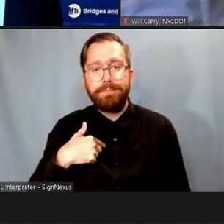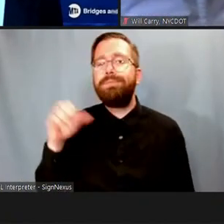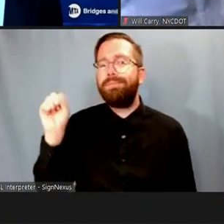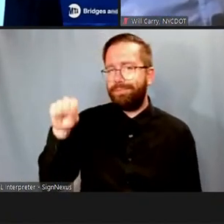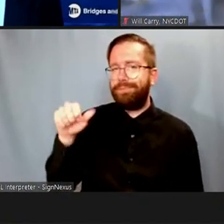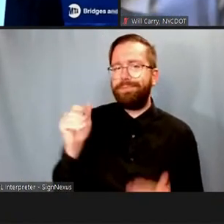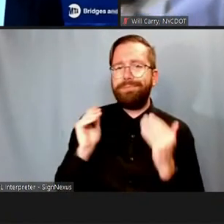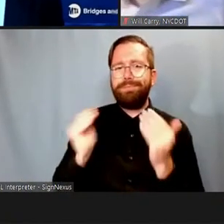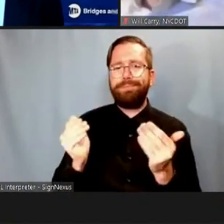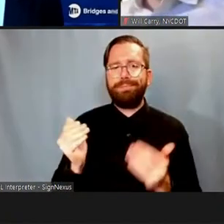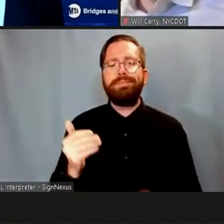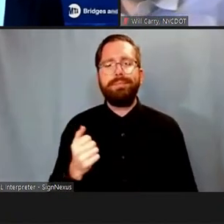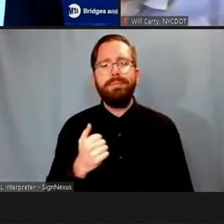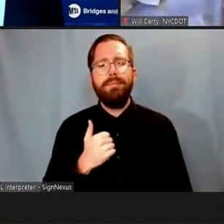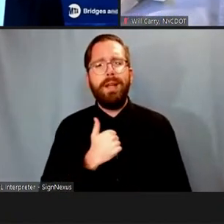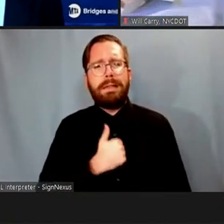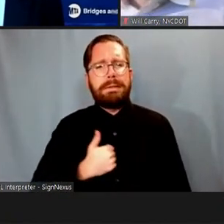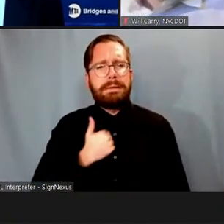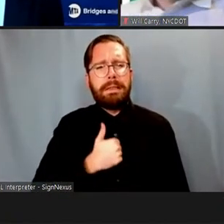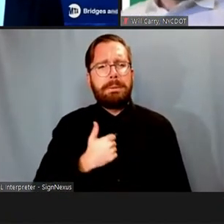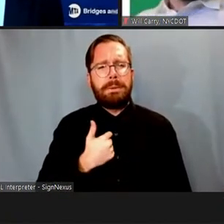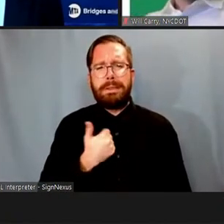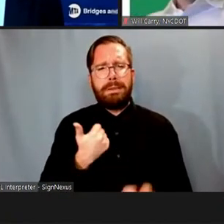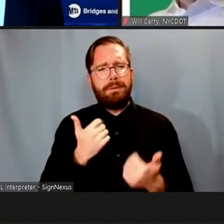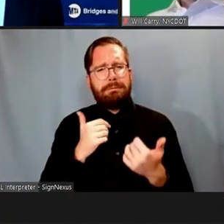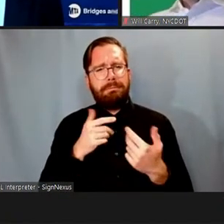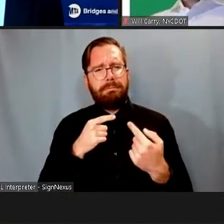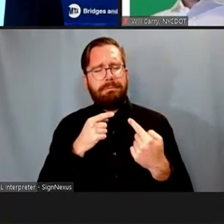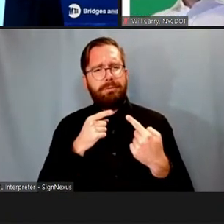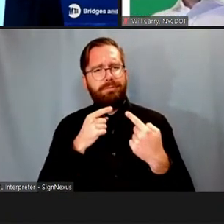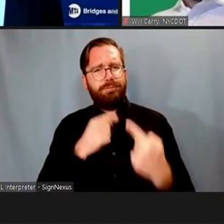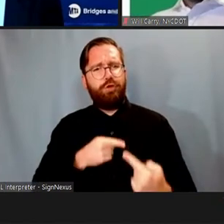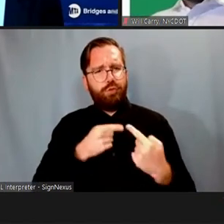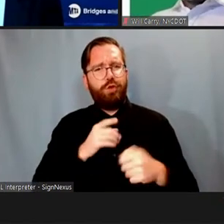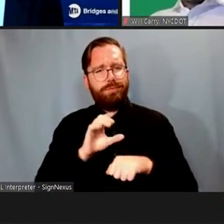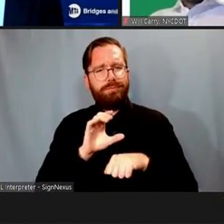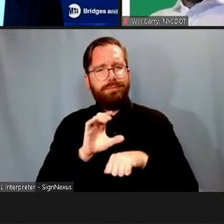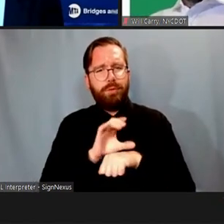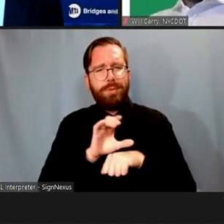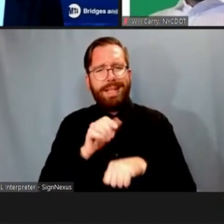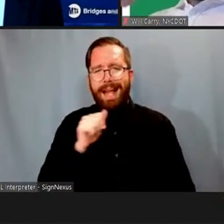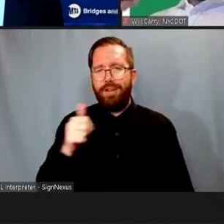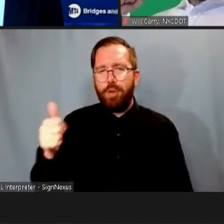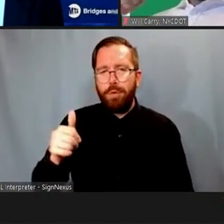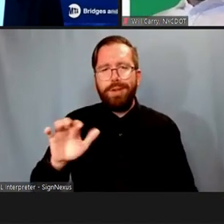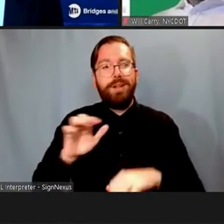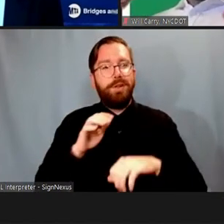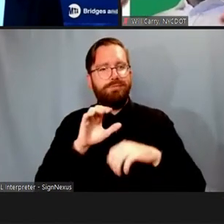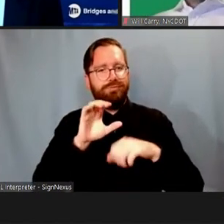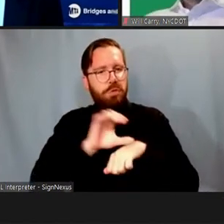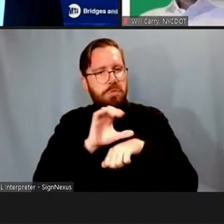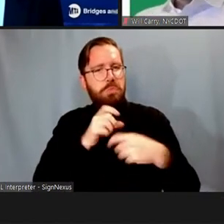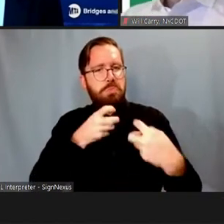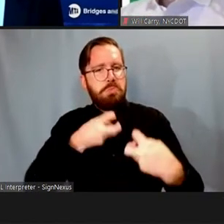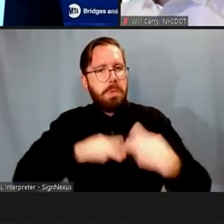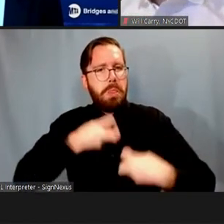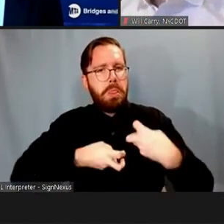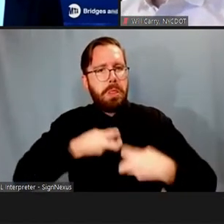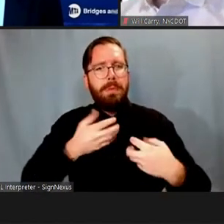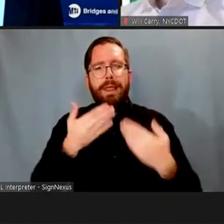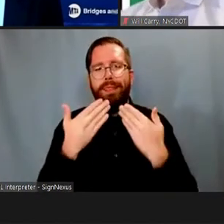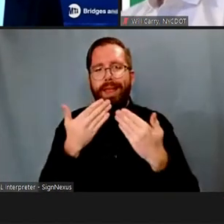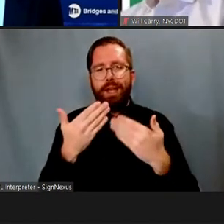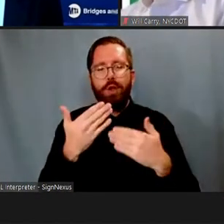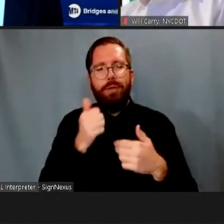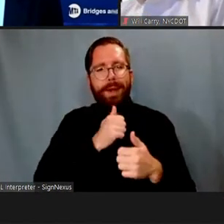hi sorry sorry about that i was having some cute commuter uh computer problems uh thank you for dealing with me